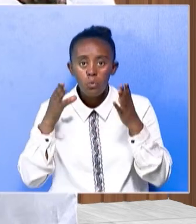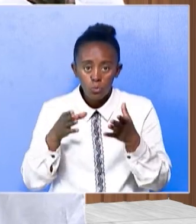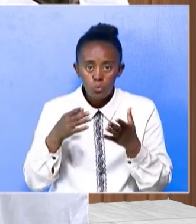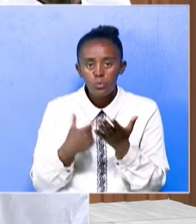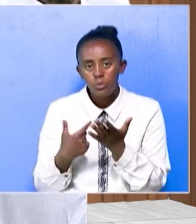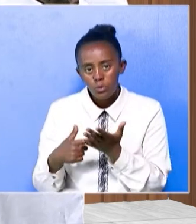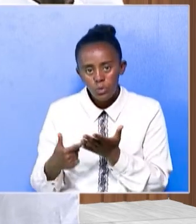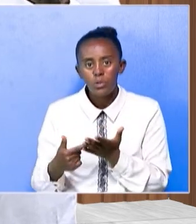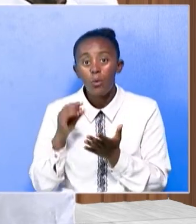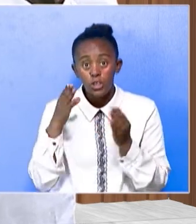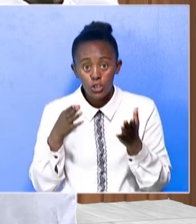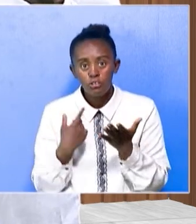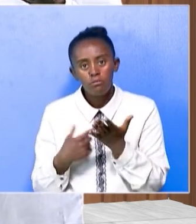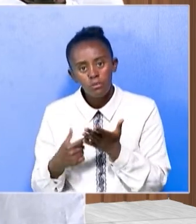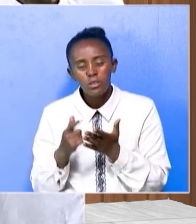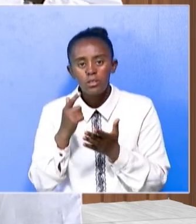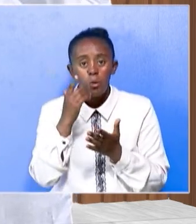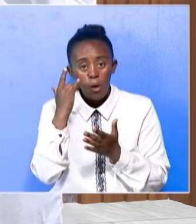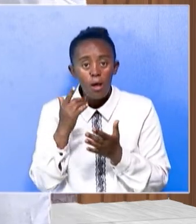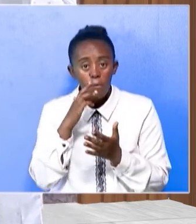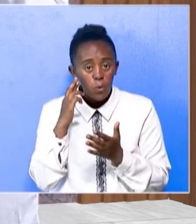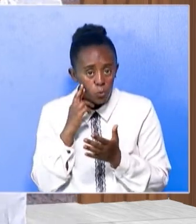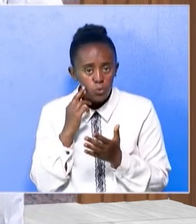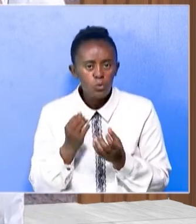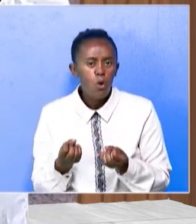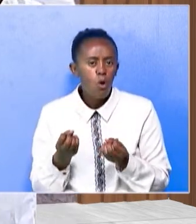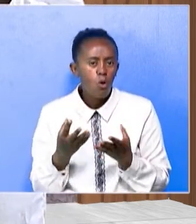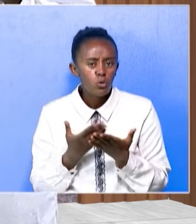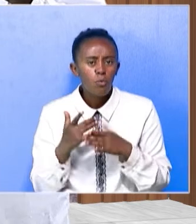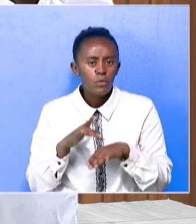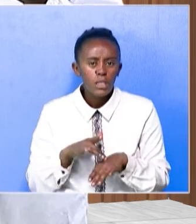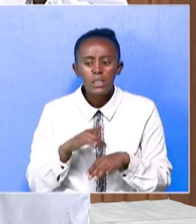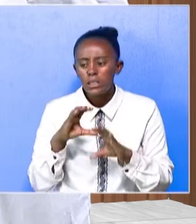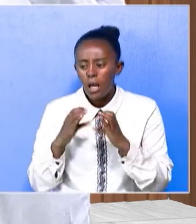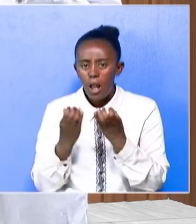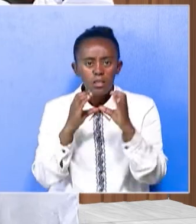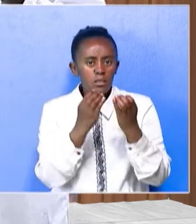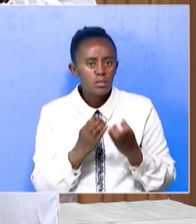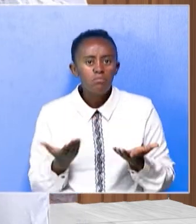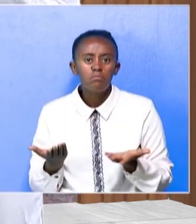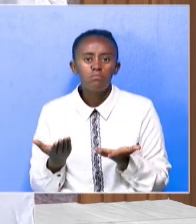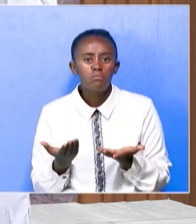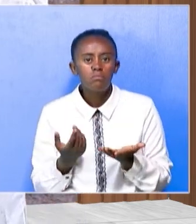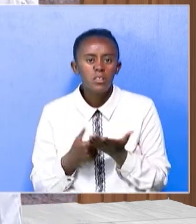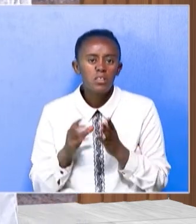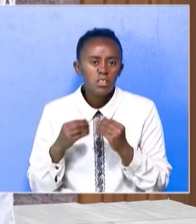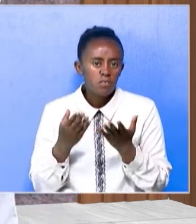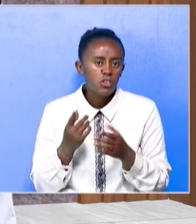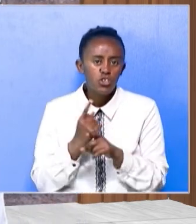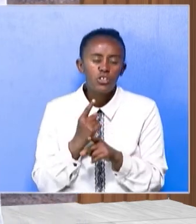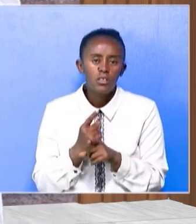this. Yeah, that's why, because when you miss a lot of things in the classroom that is given or